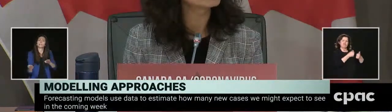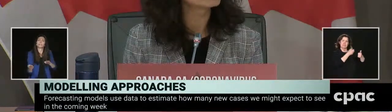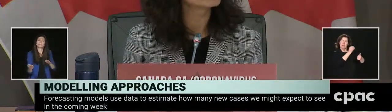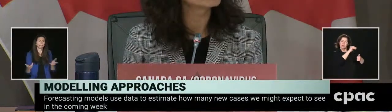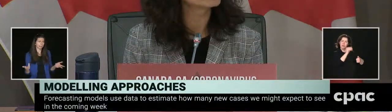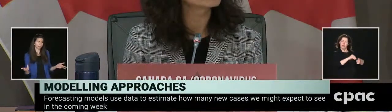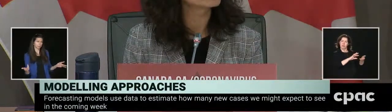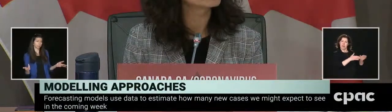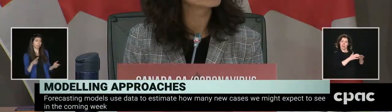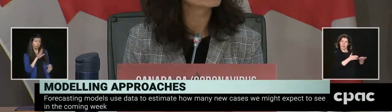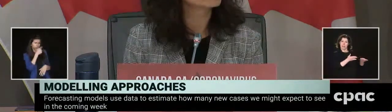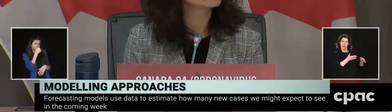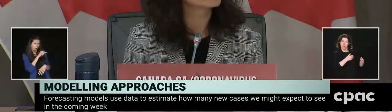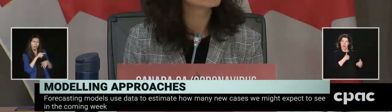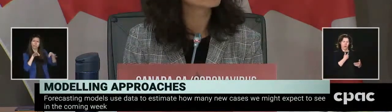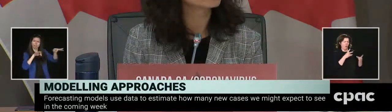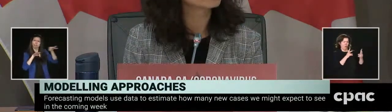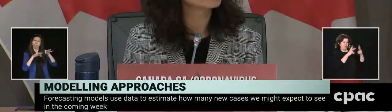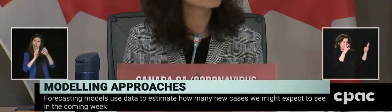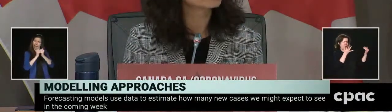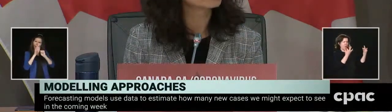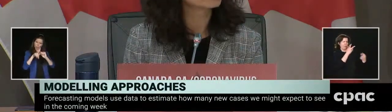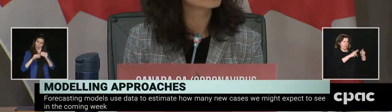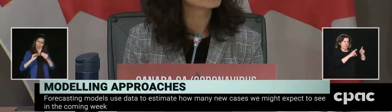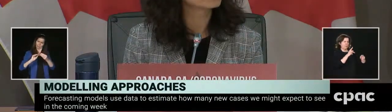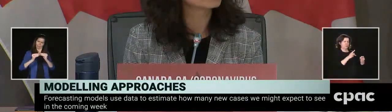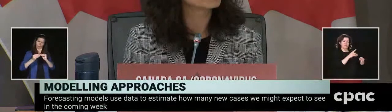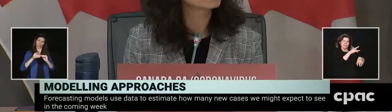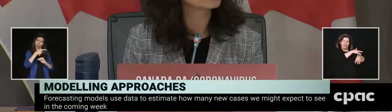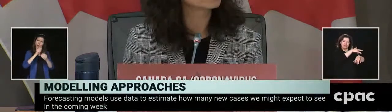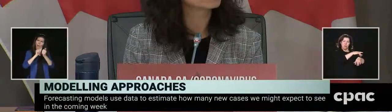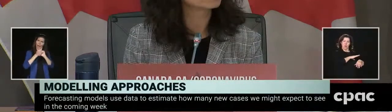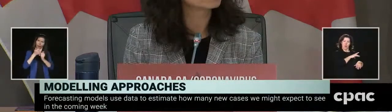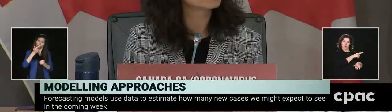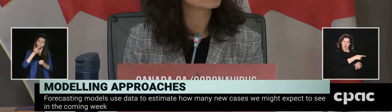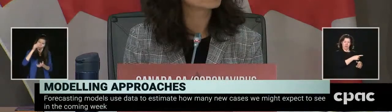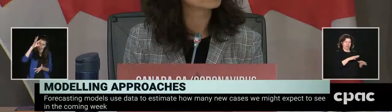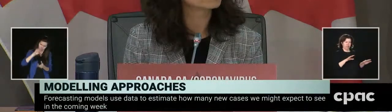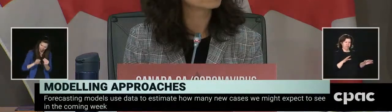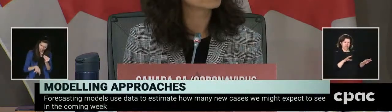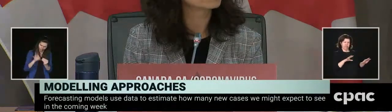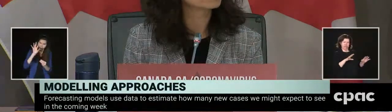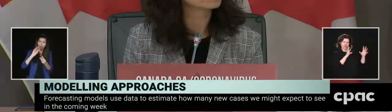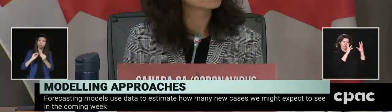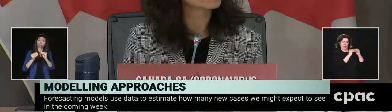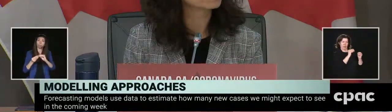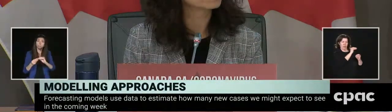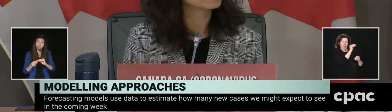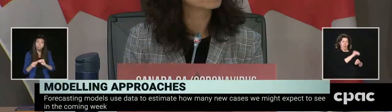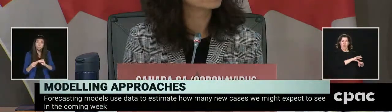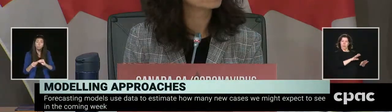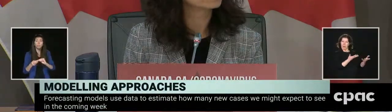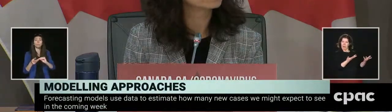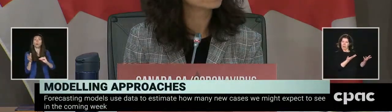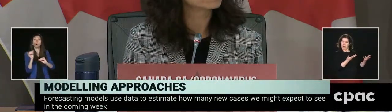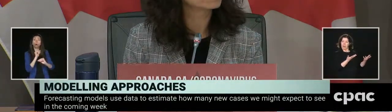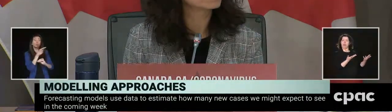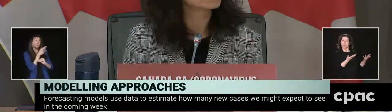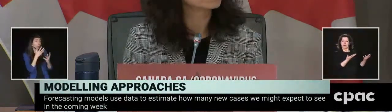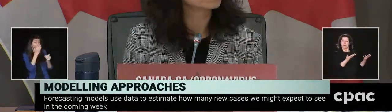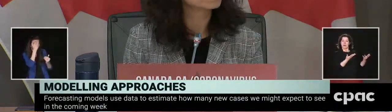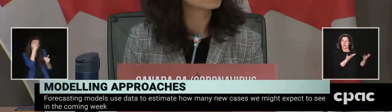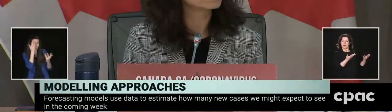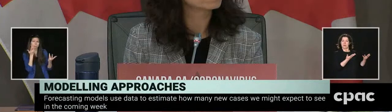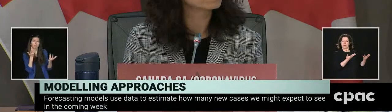that rate was calculated and whether or not you factored in Canada's level of healthcare compared